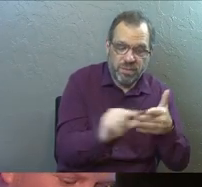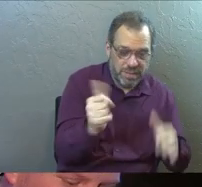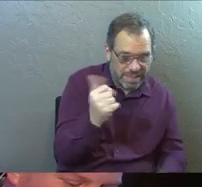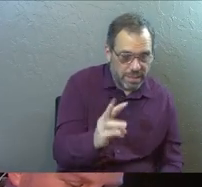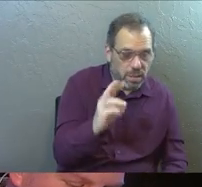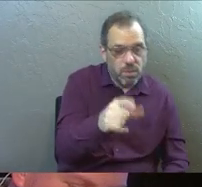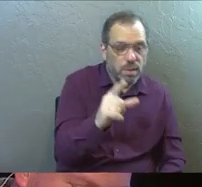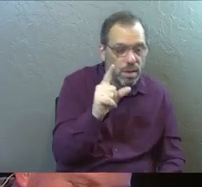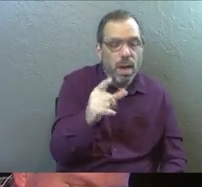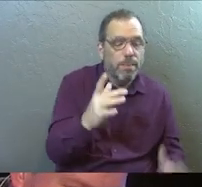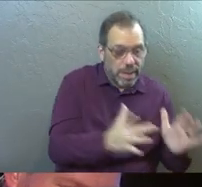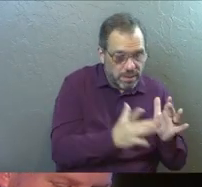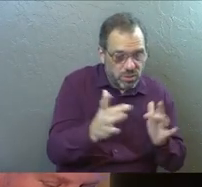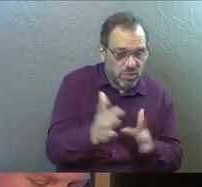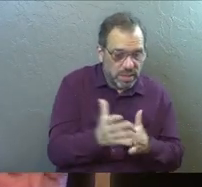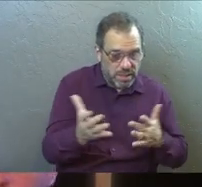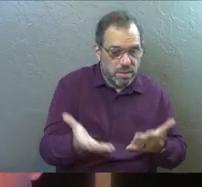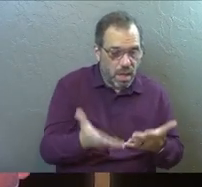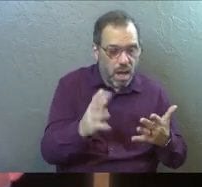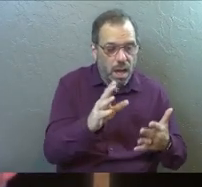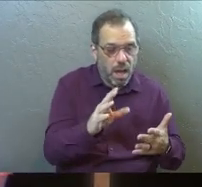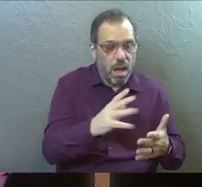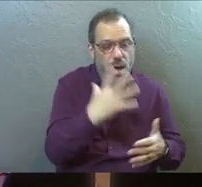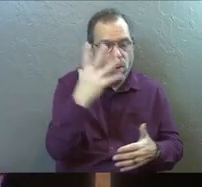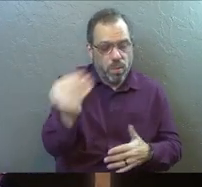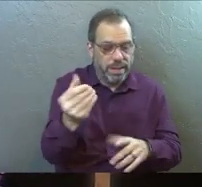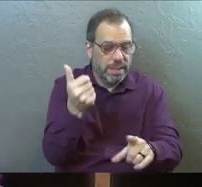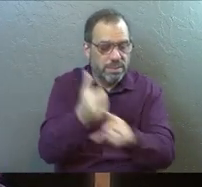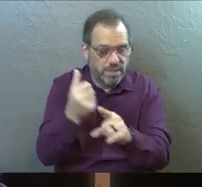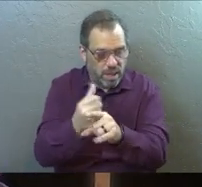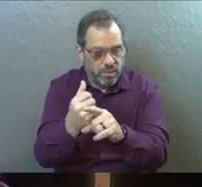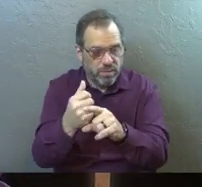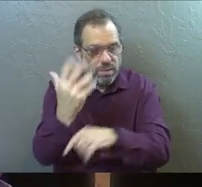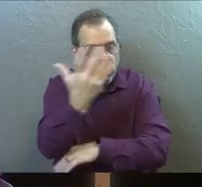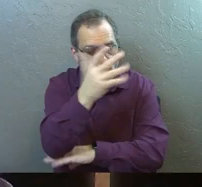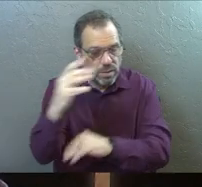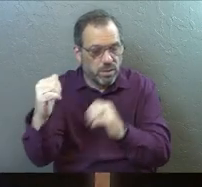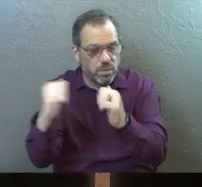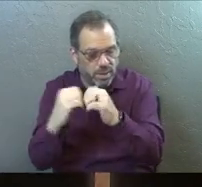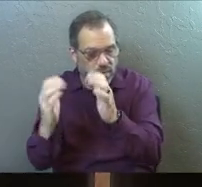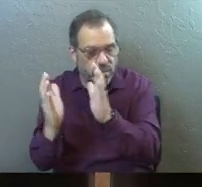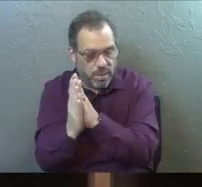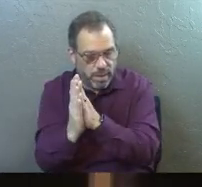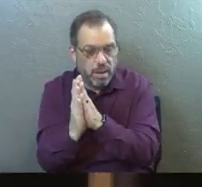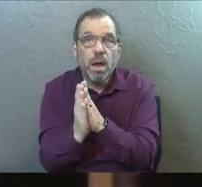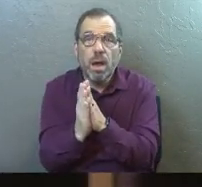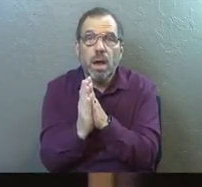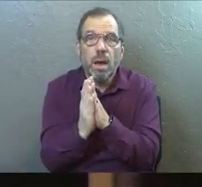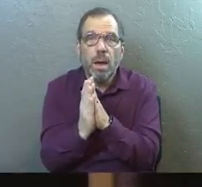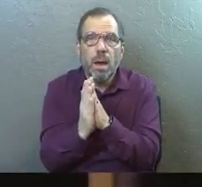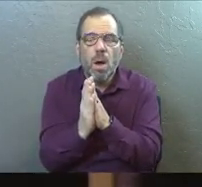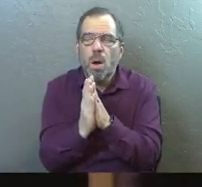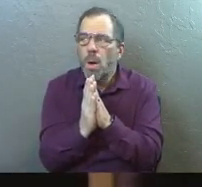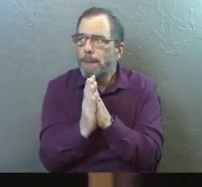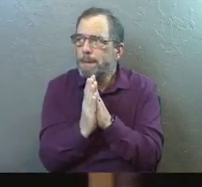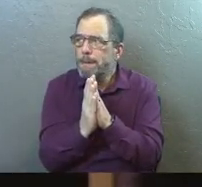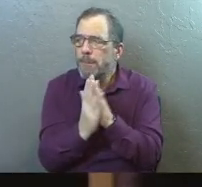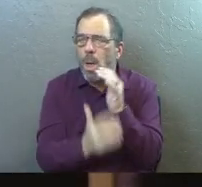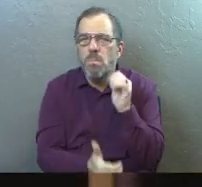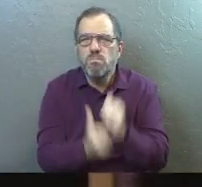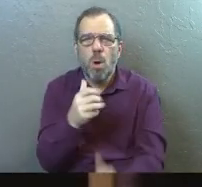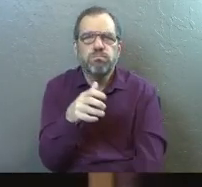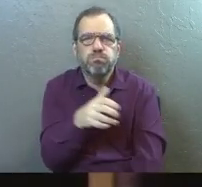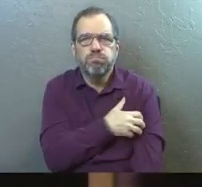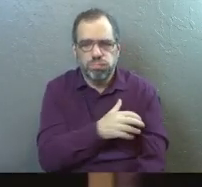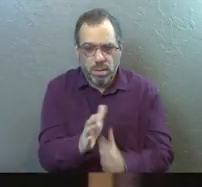16. But Jesus often withdrew to the wilderness for prayer. So one of the most powerful